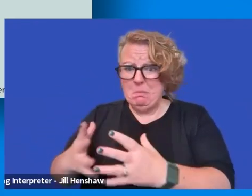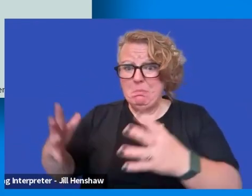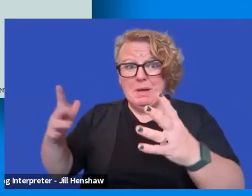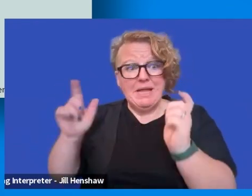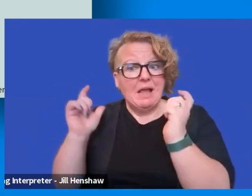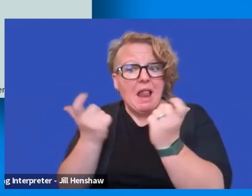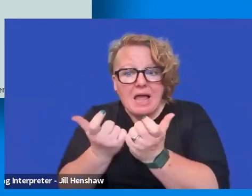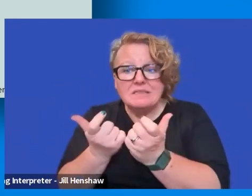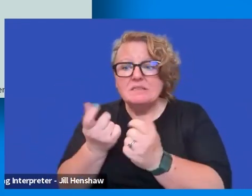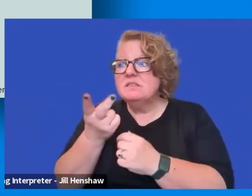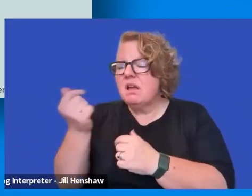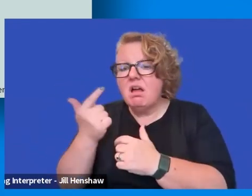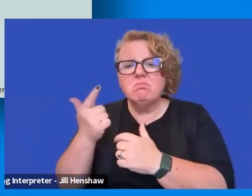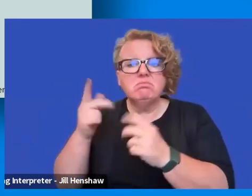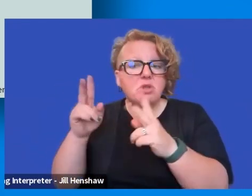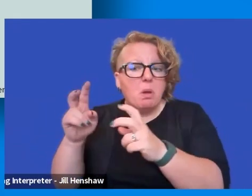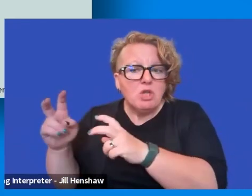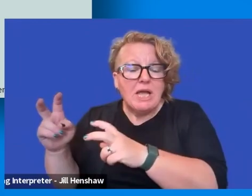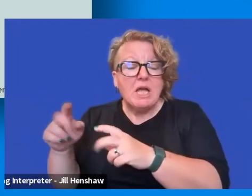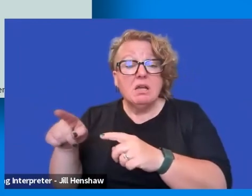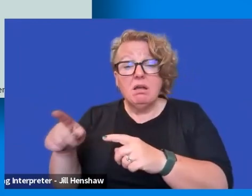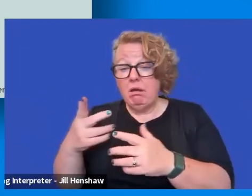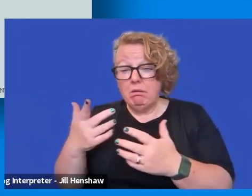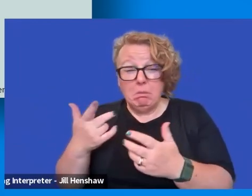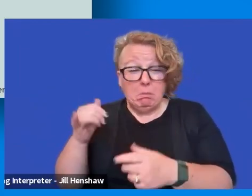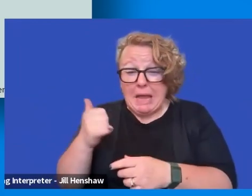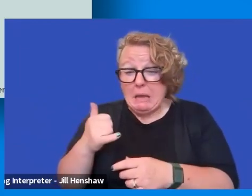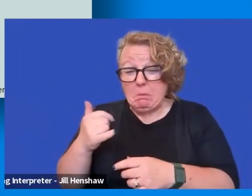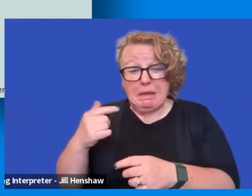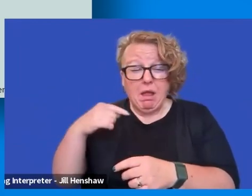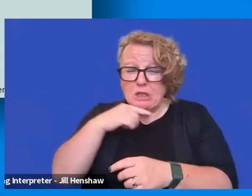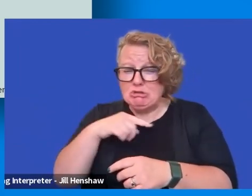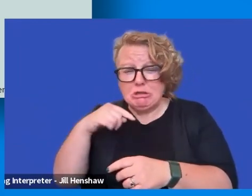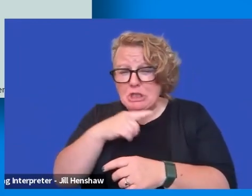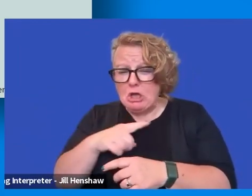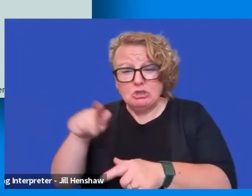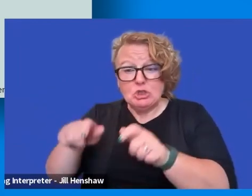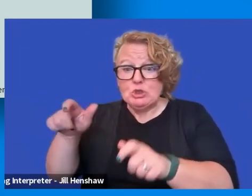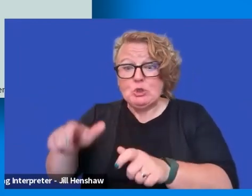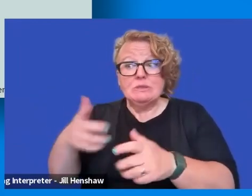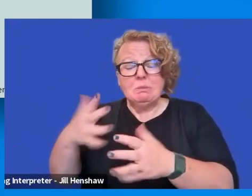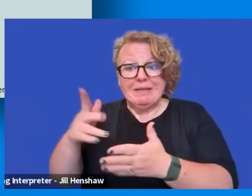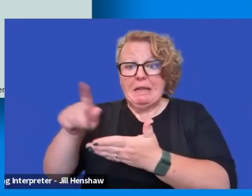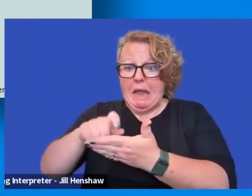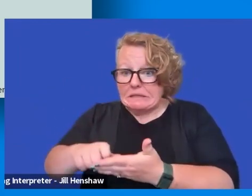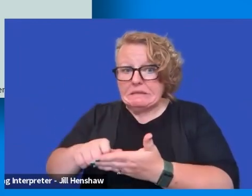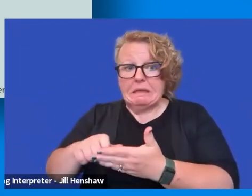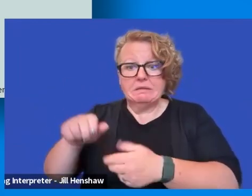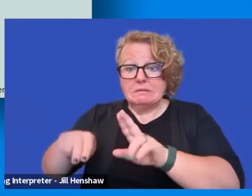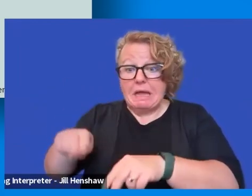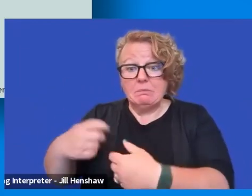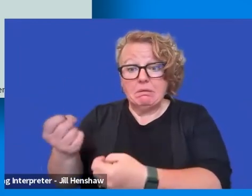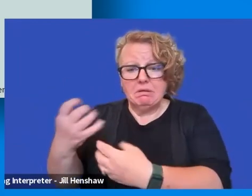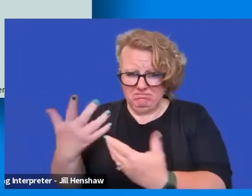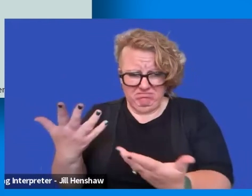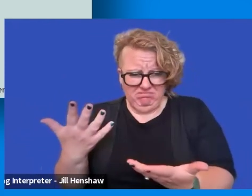sizes in some subject areas, and where you have hundreds and hundreds of students having submitted essay or assignment work, we're quite used